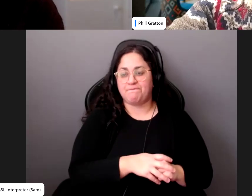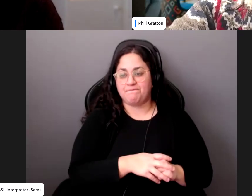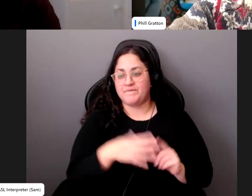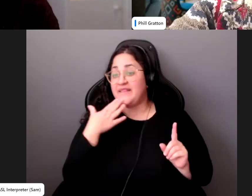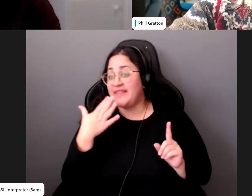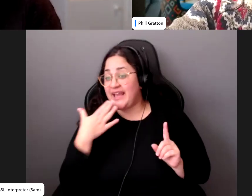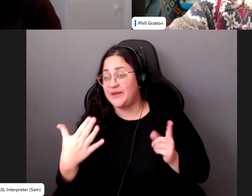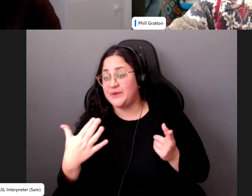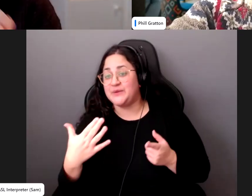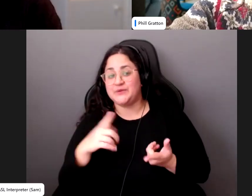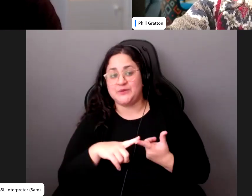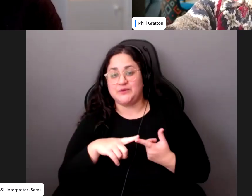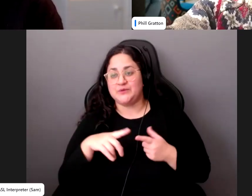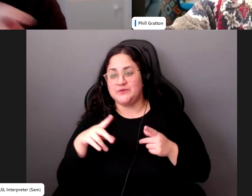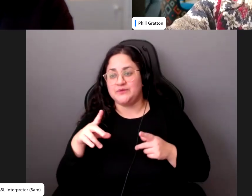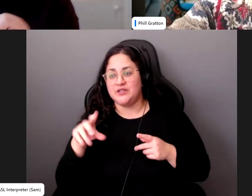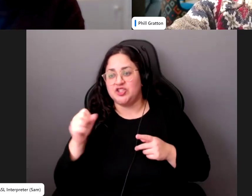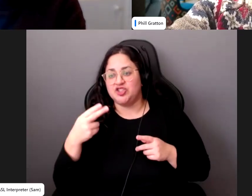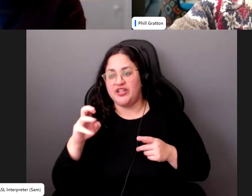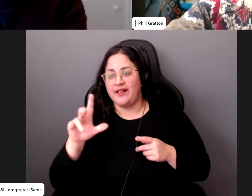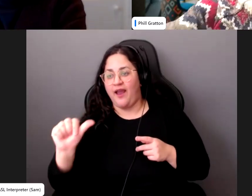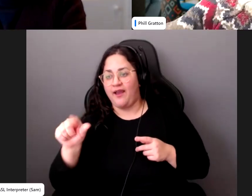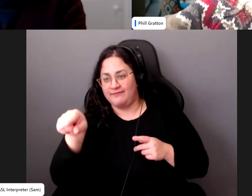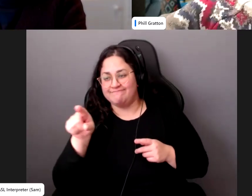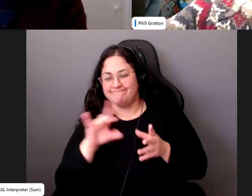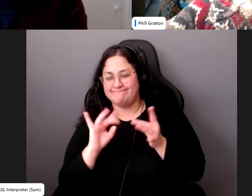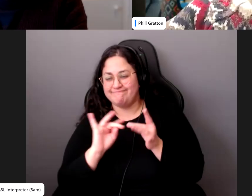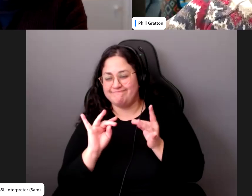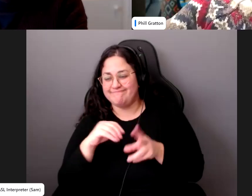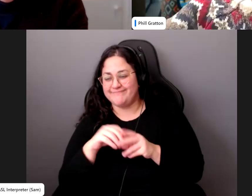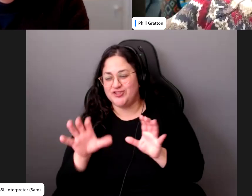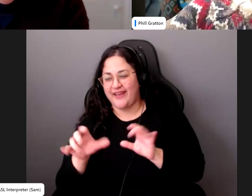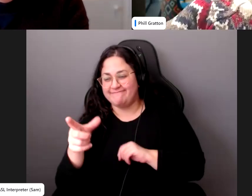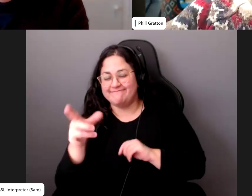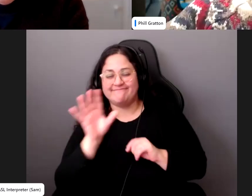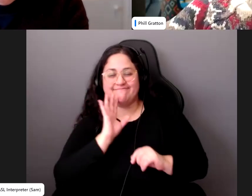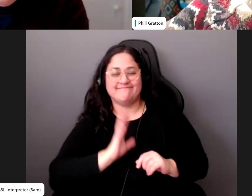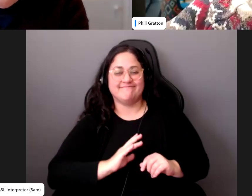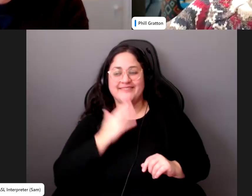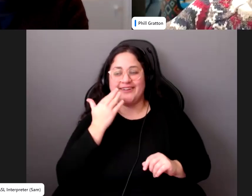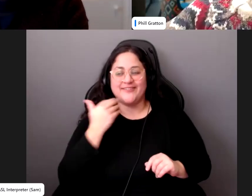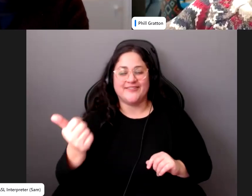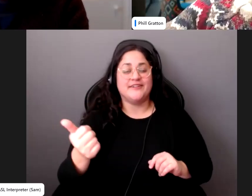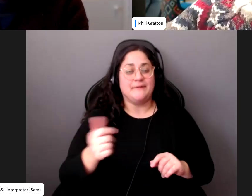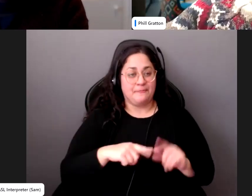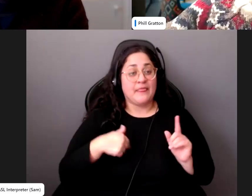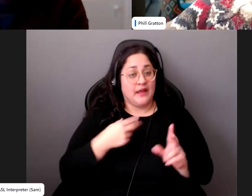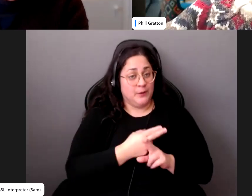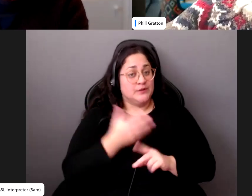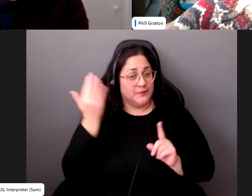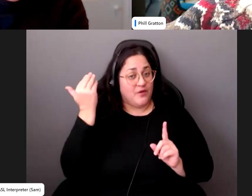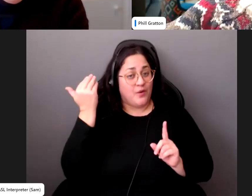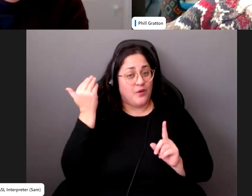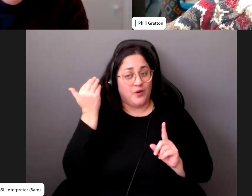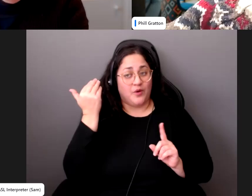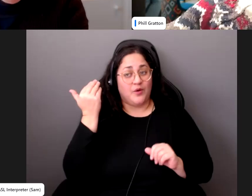to Sarah, by the way, for mentioning, Sheila, for mentioning that about the holiday cards. That I've used it for that somebody mentioned earlier on